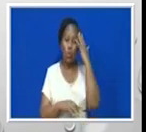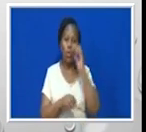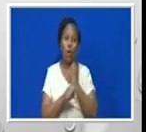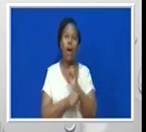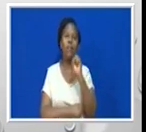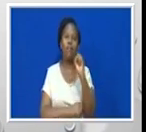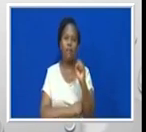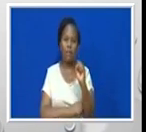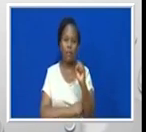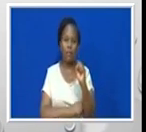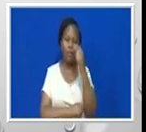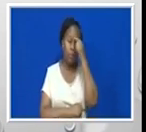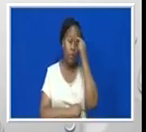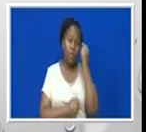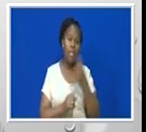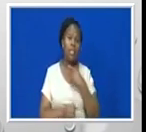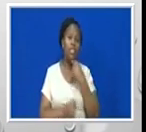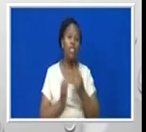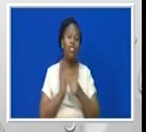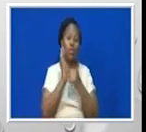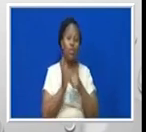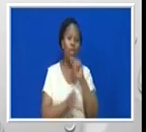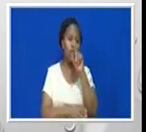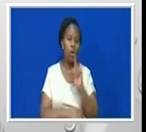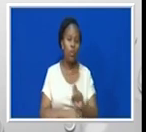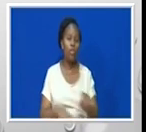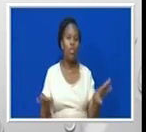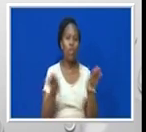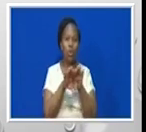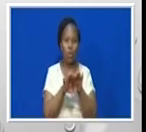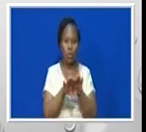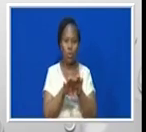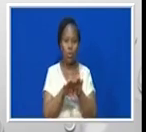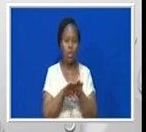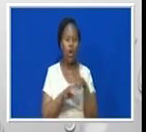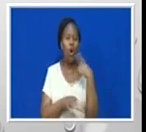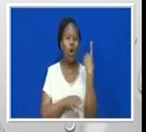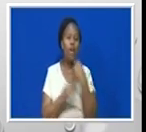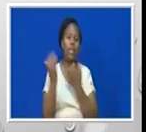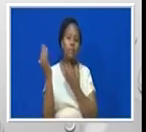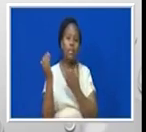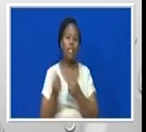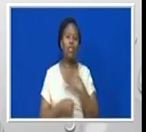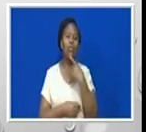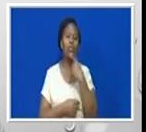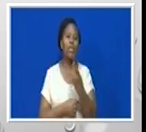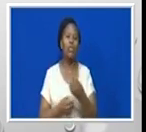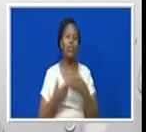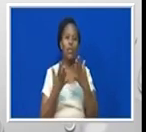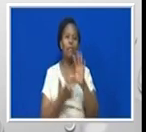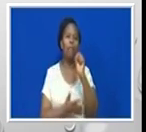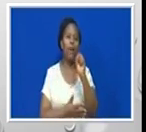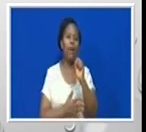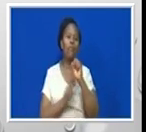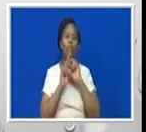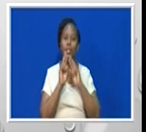5 because it will tell you that the question is closed. You are only supposed to provide only 5